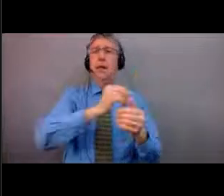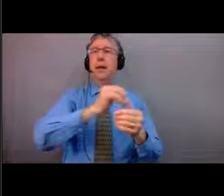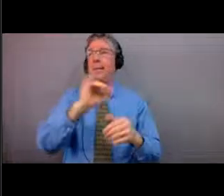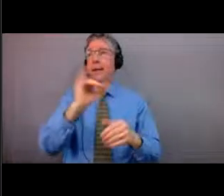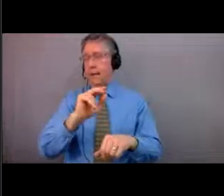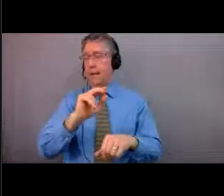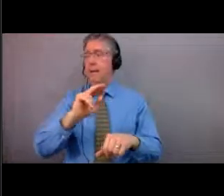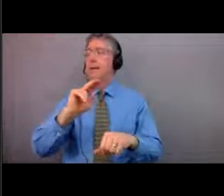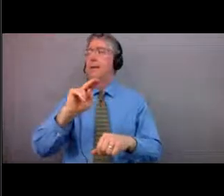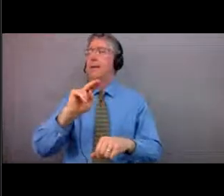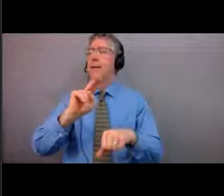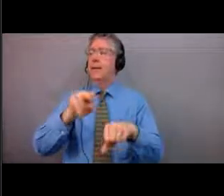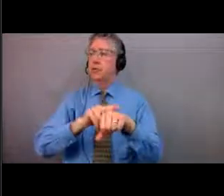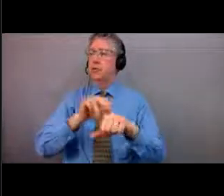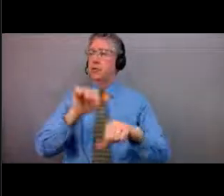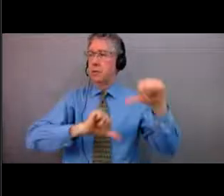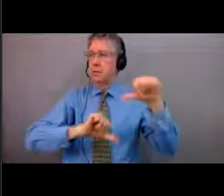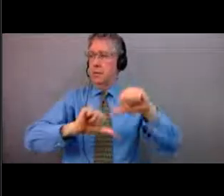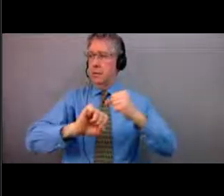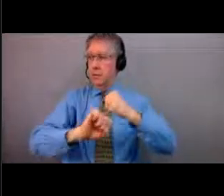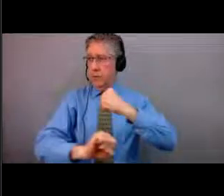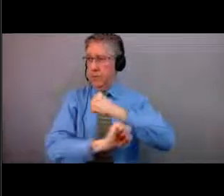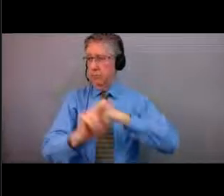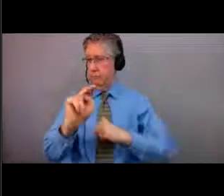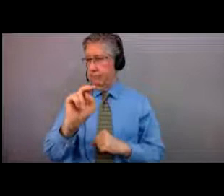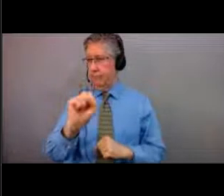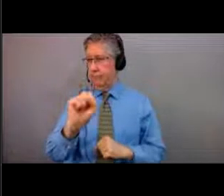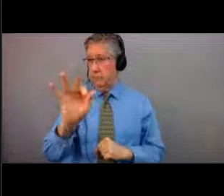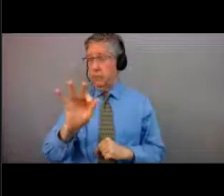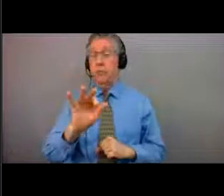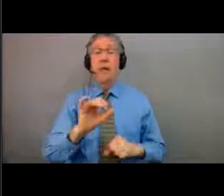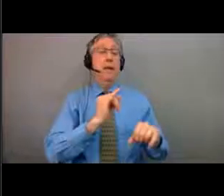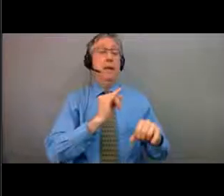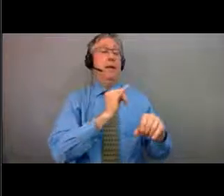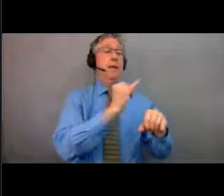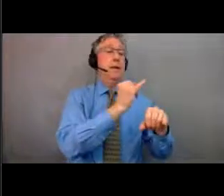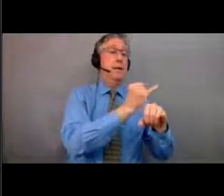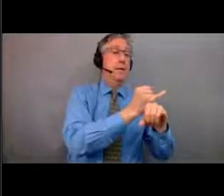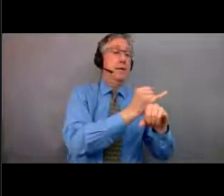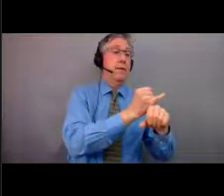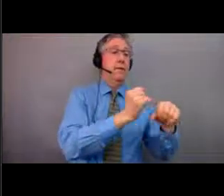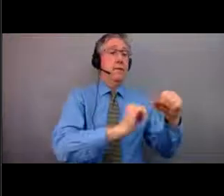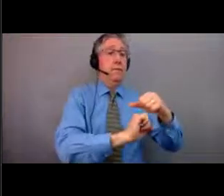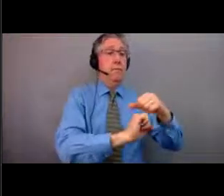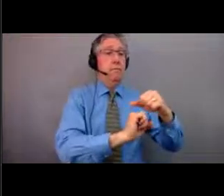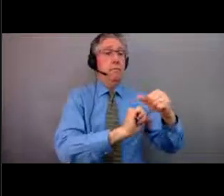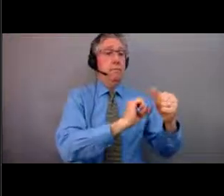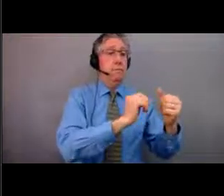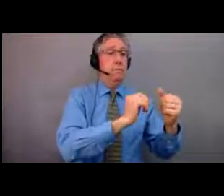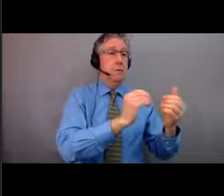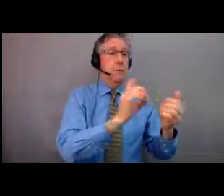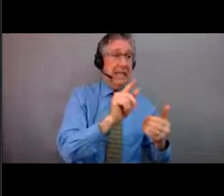with the information centers to make sure that the data are of the very highest quality and